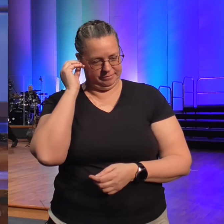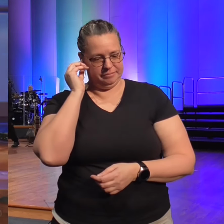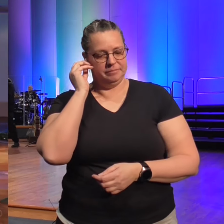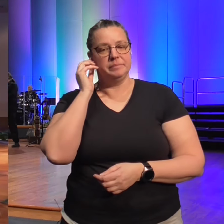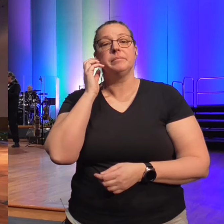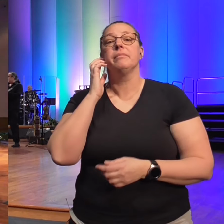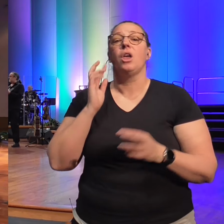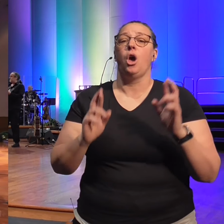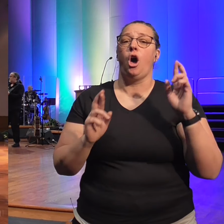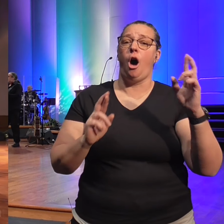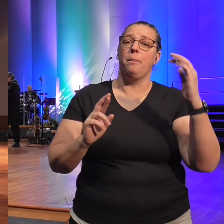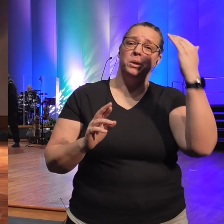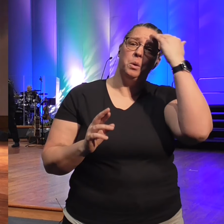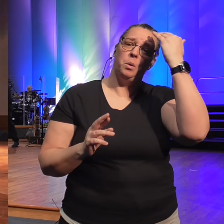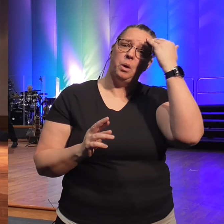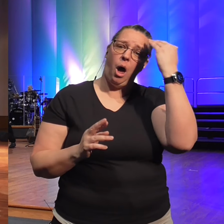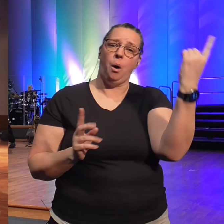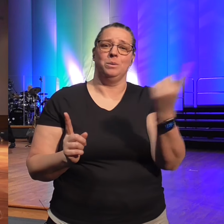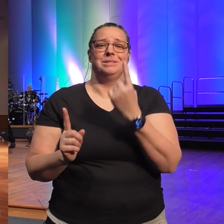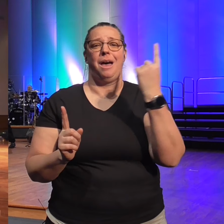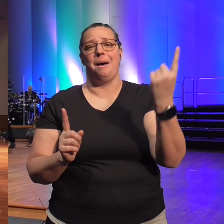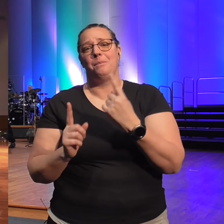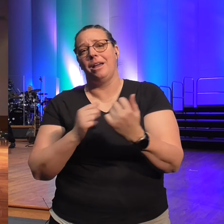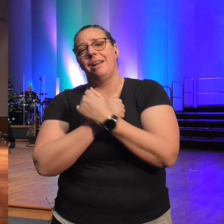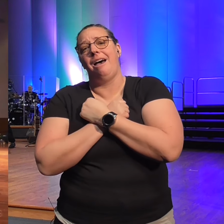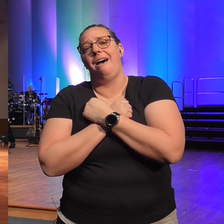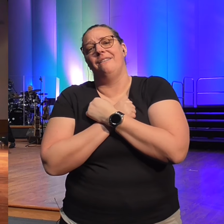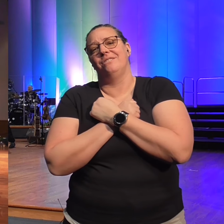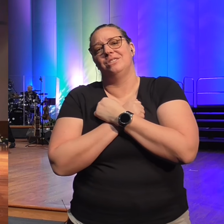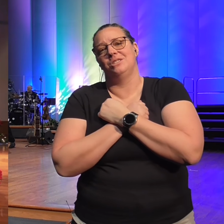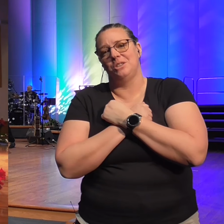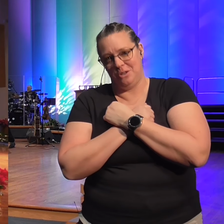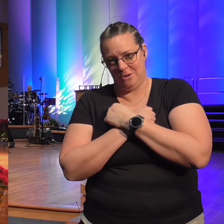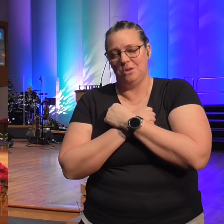I hope you know somebody loves you.